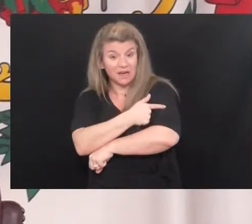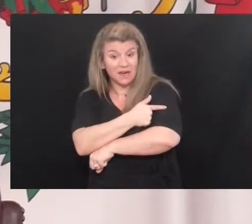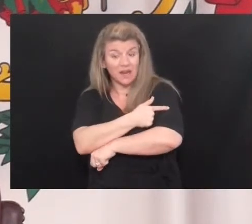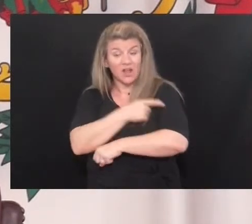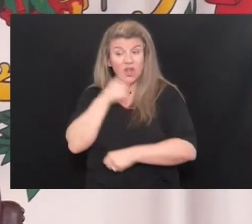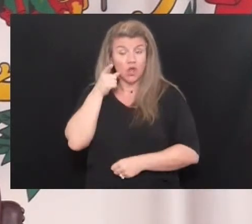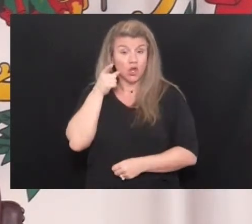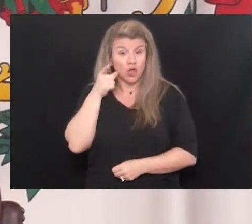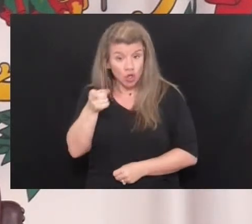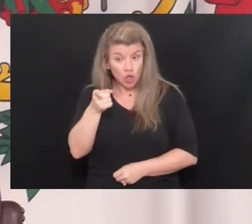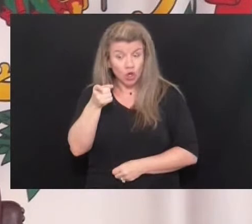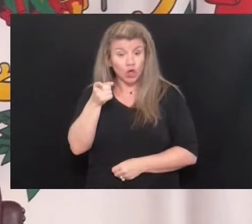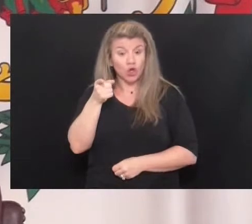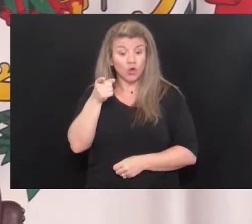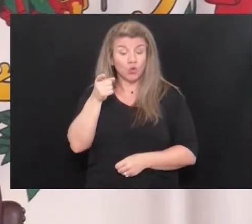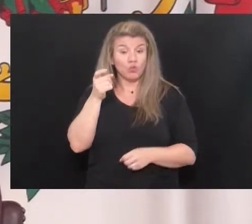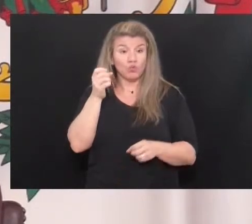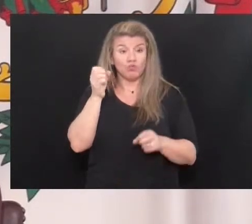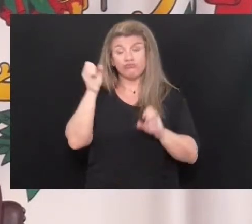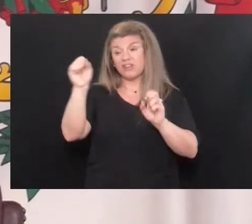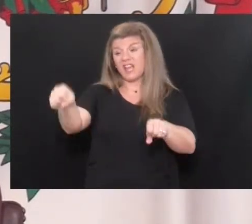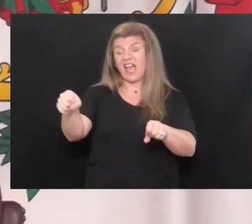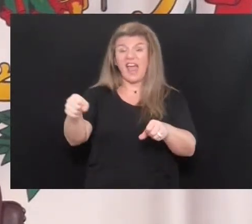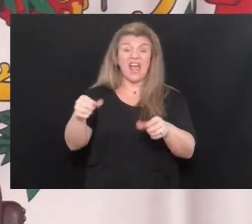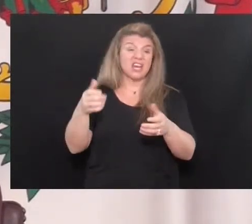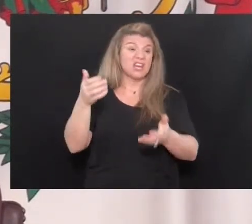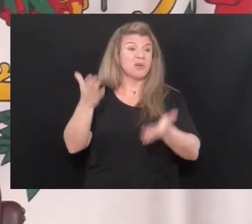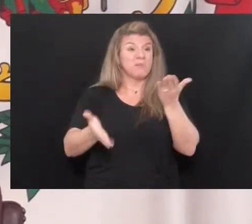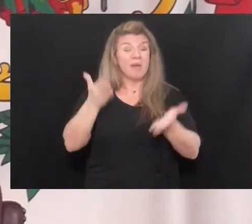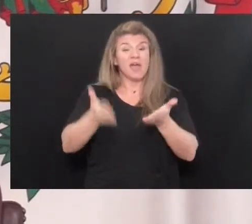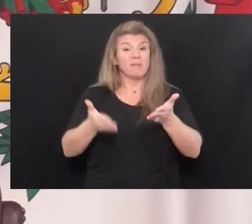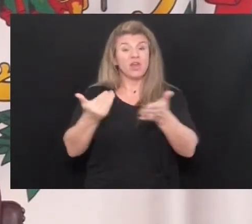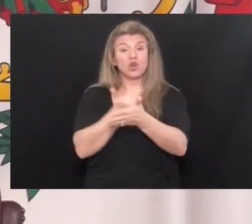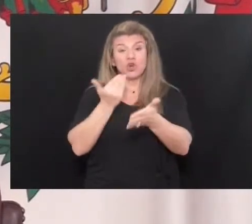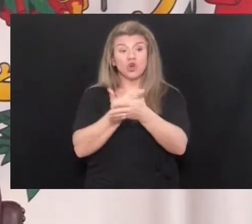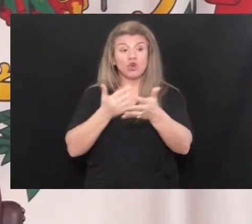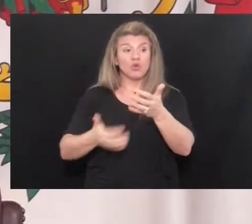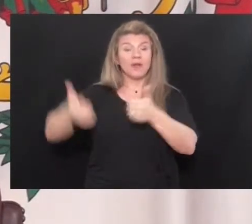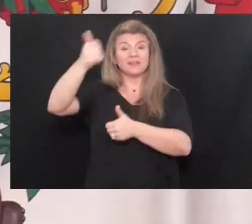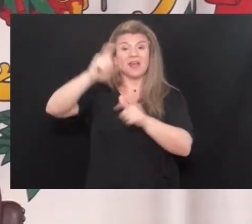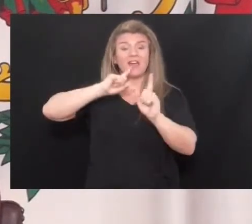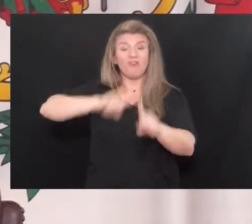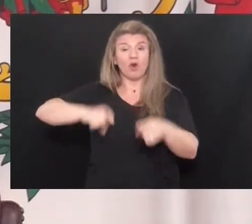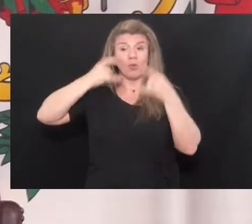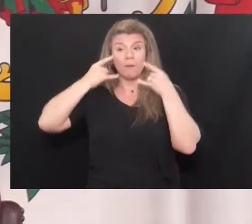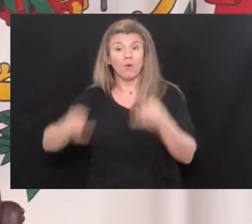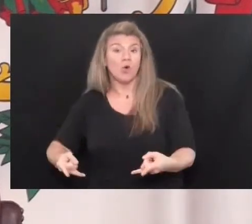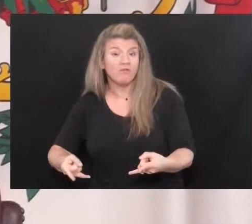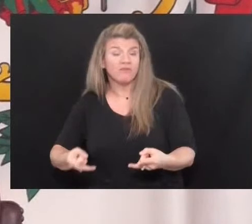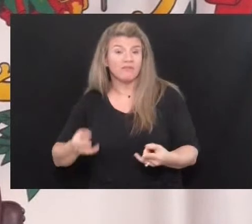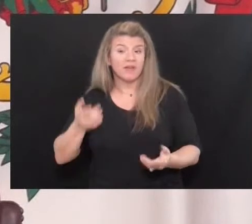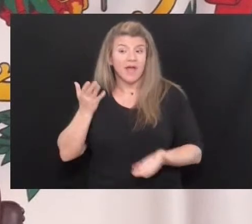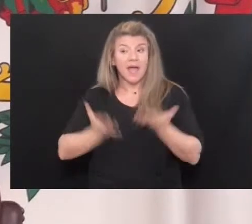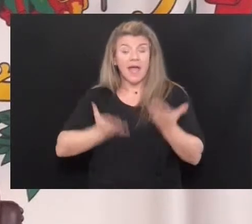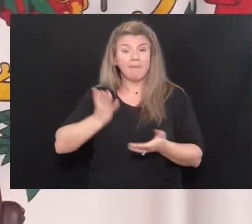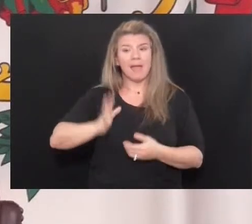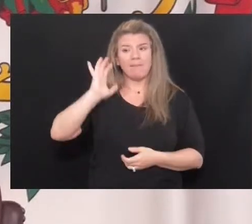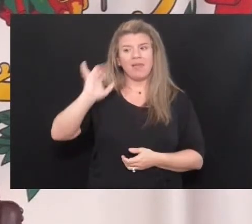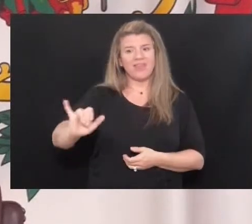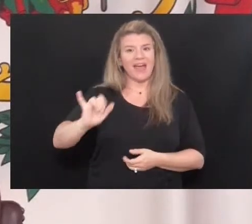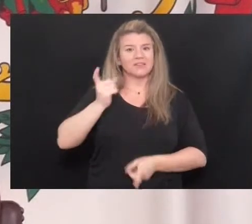you absolutely, under a new executive order, can remove your mask. And maybe that is a